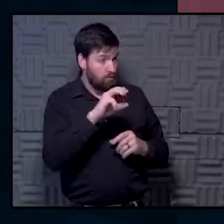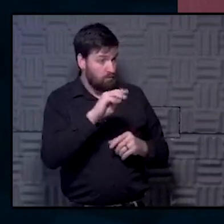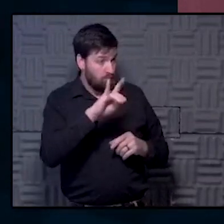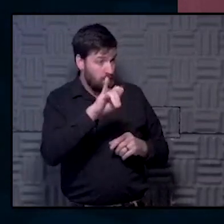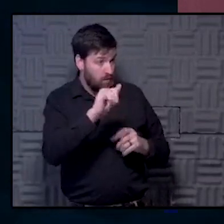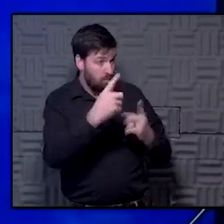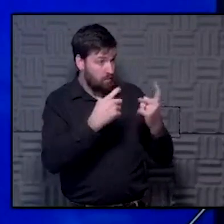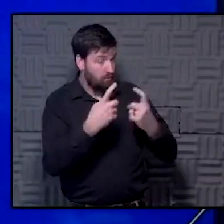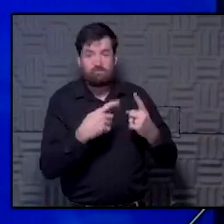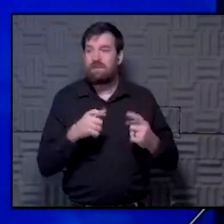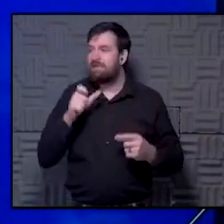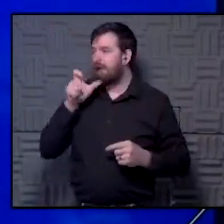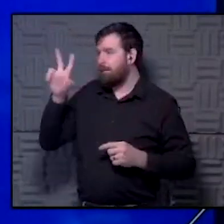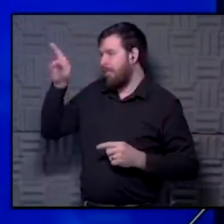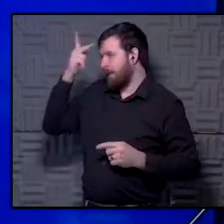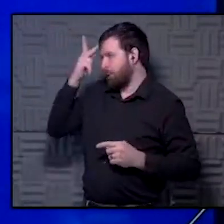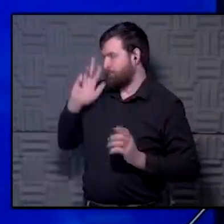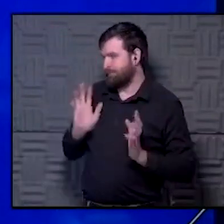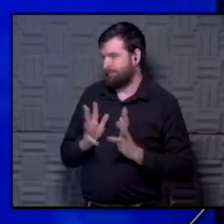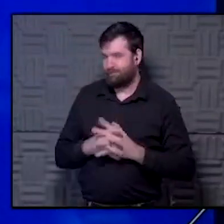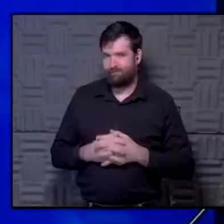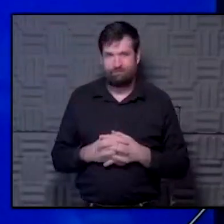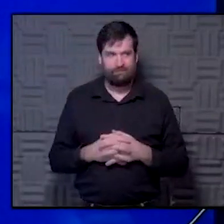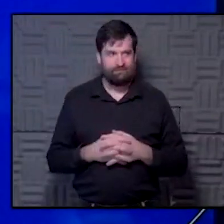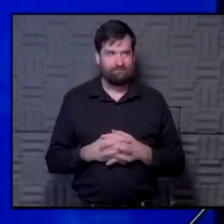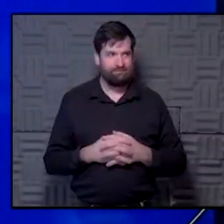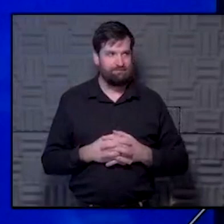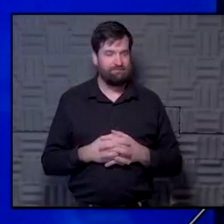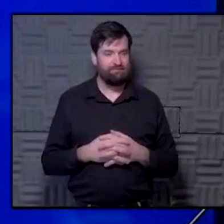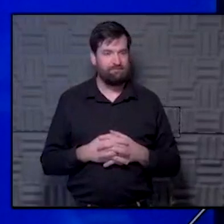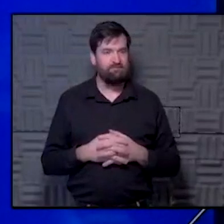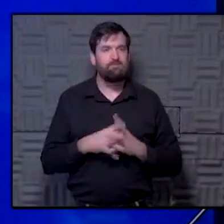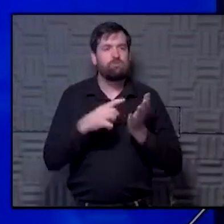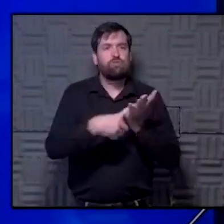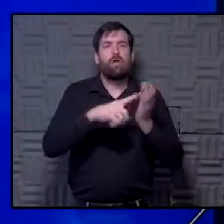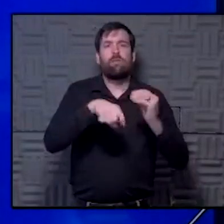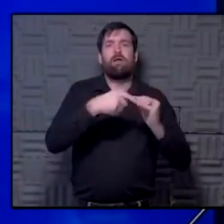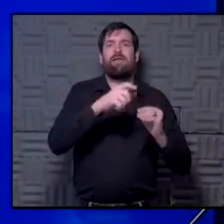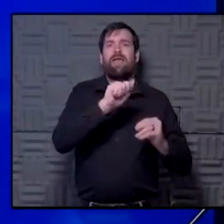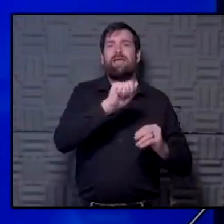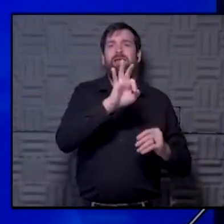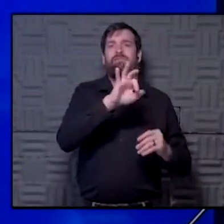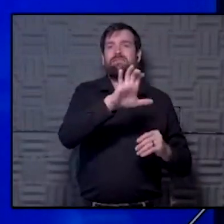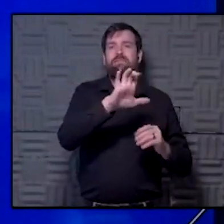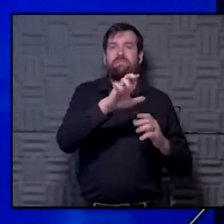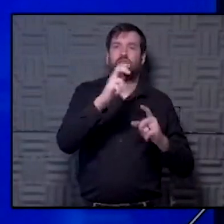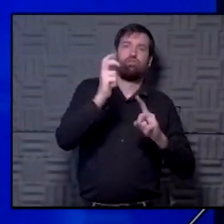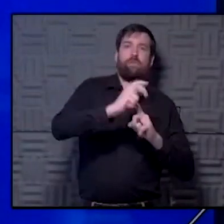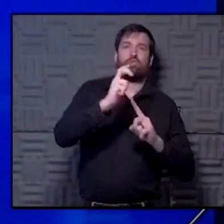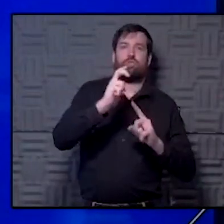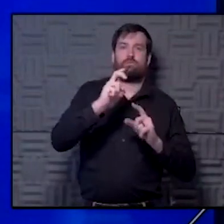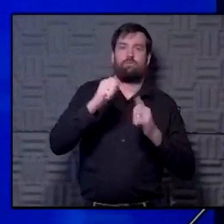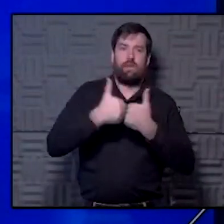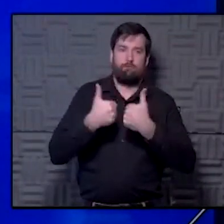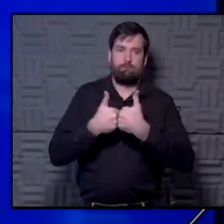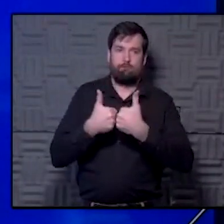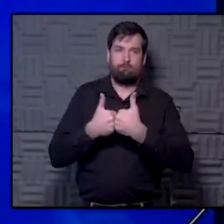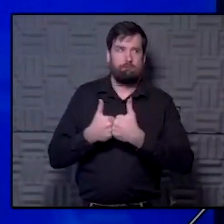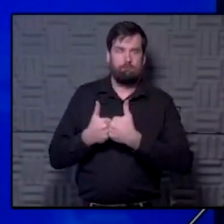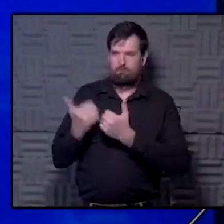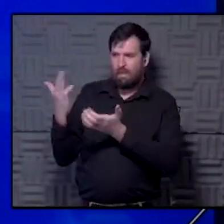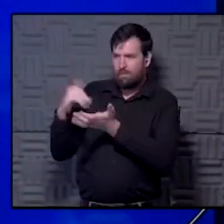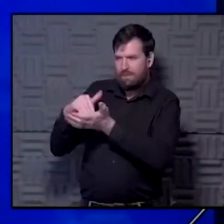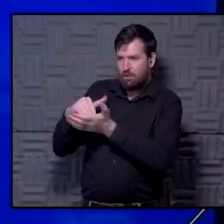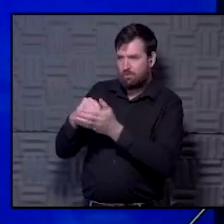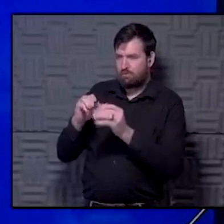morning? Not political. Sure. Cody again. Talking about the AFC Championship game, I know, we're in the middle of a pandemic,